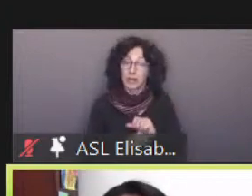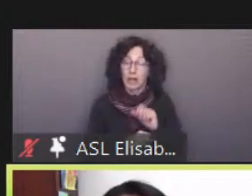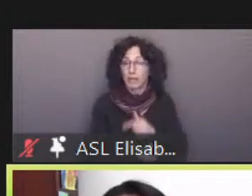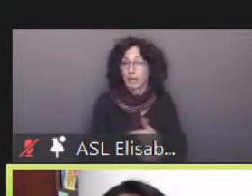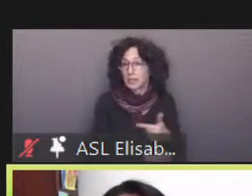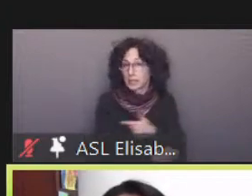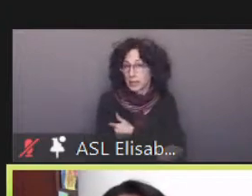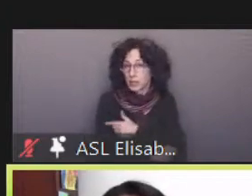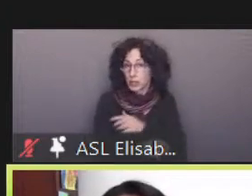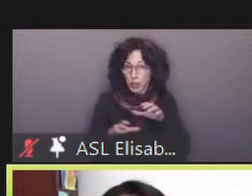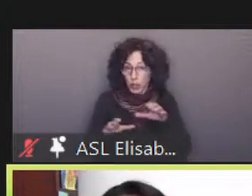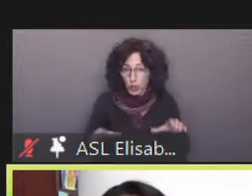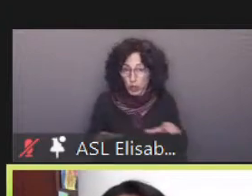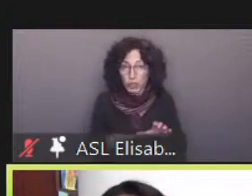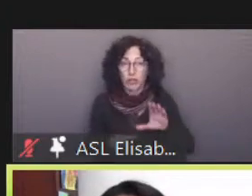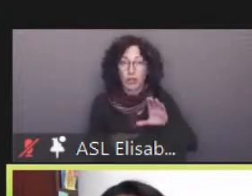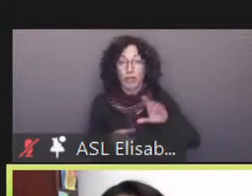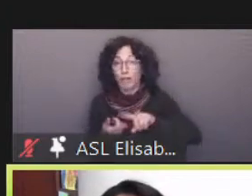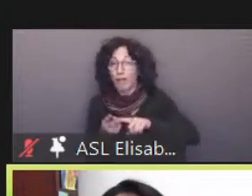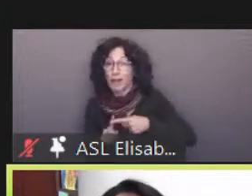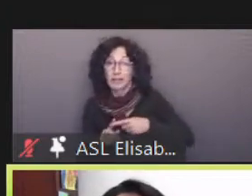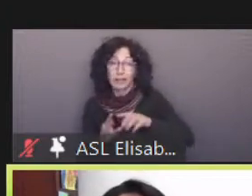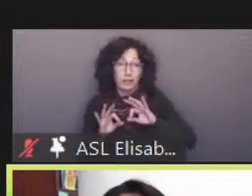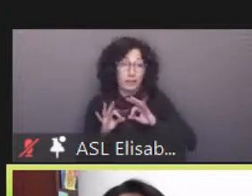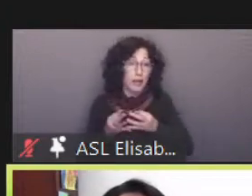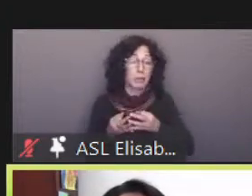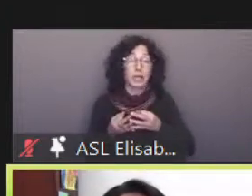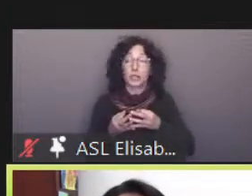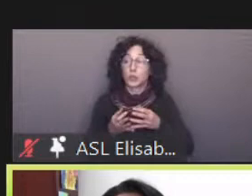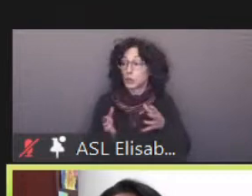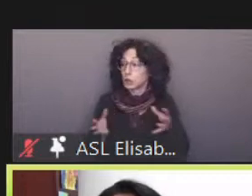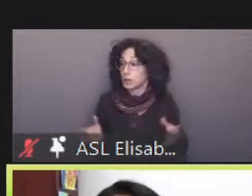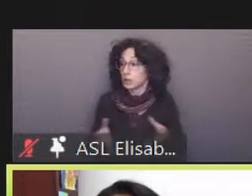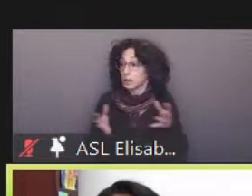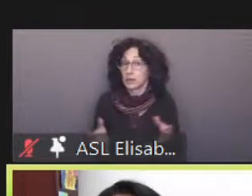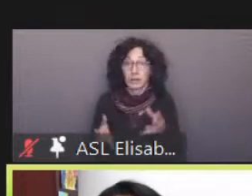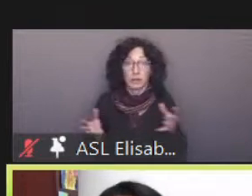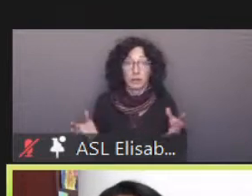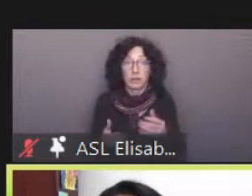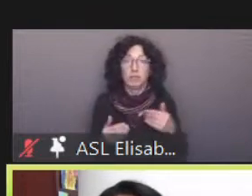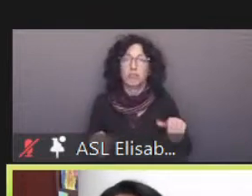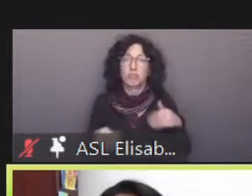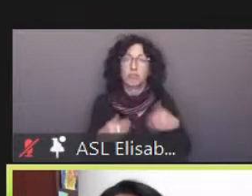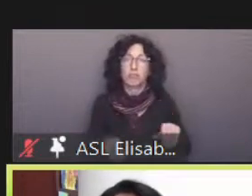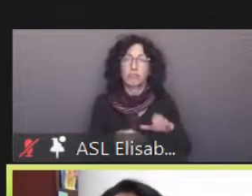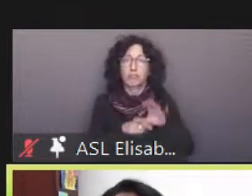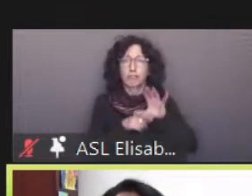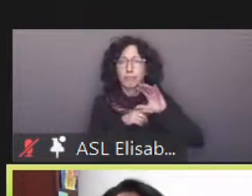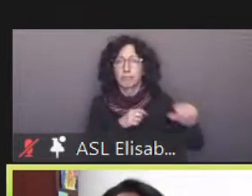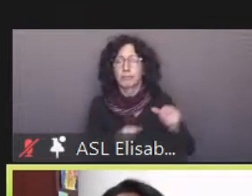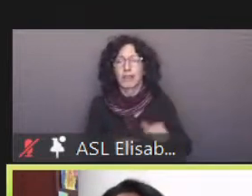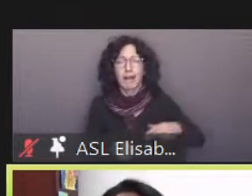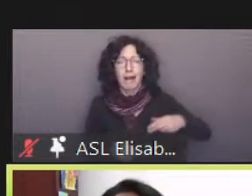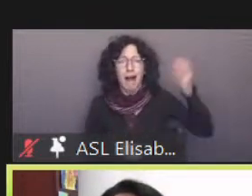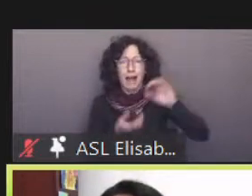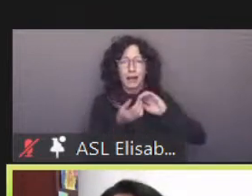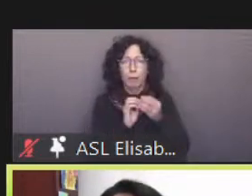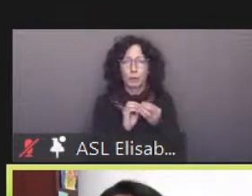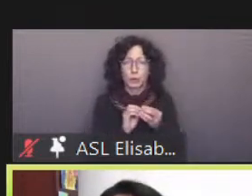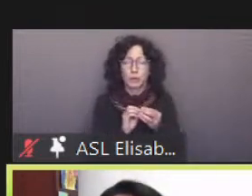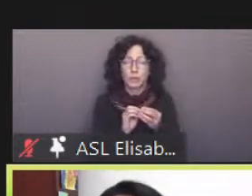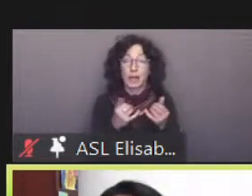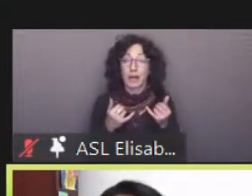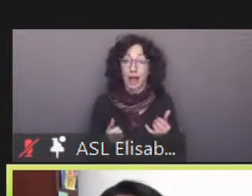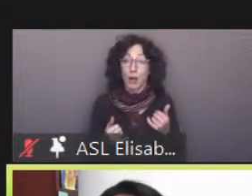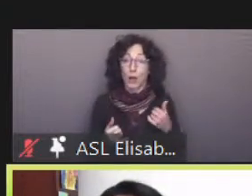encouraged their friends and family to get vaccinated at some of the highest rates in our entire country. And we are now